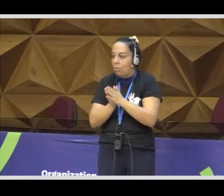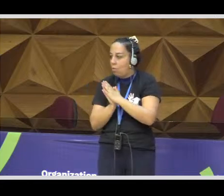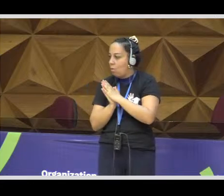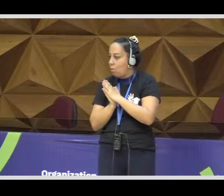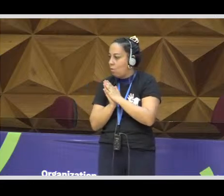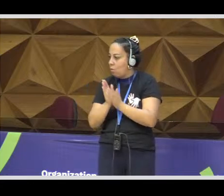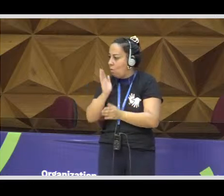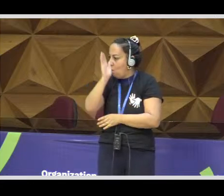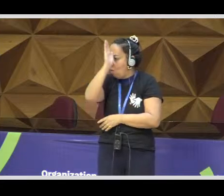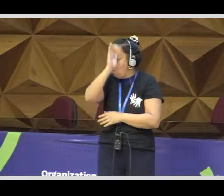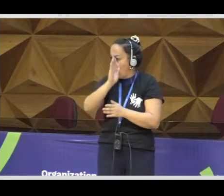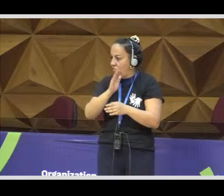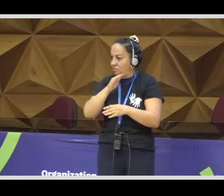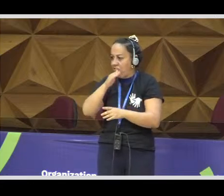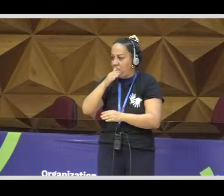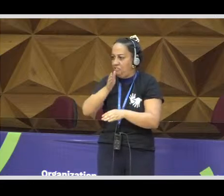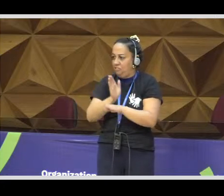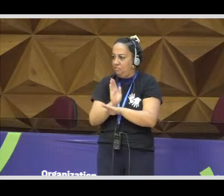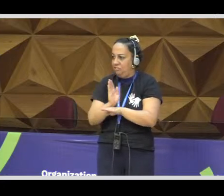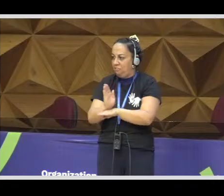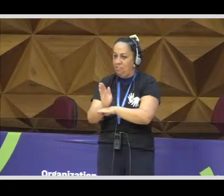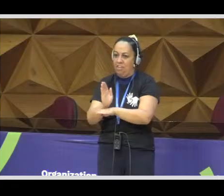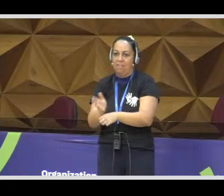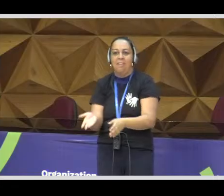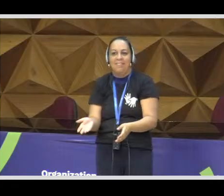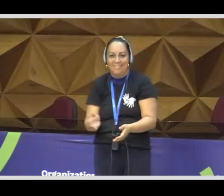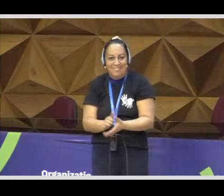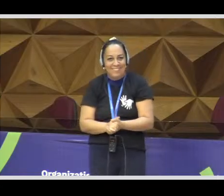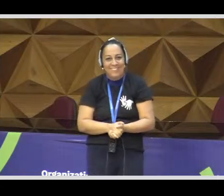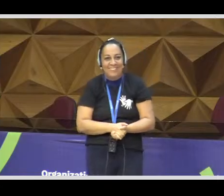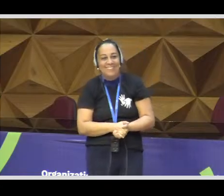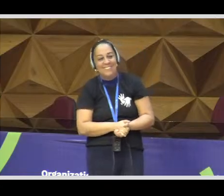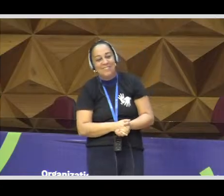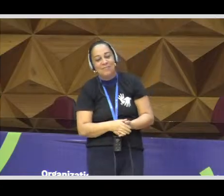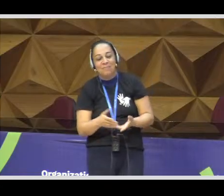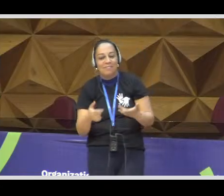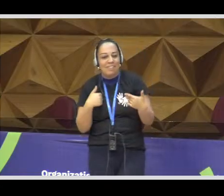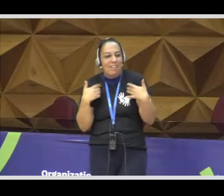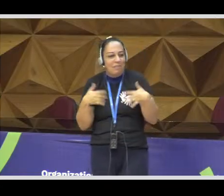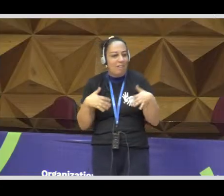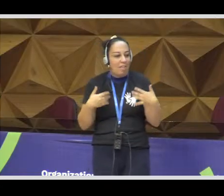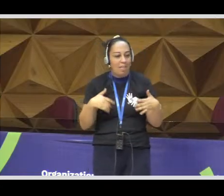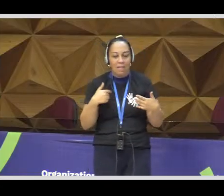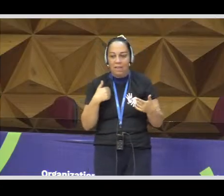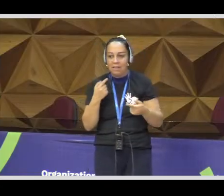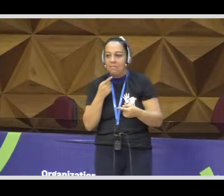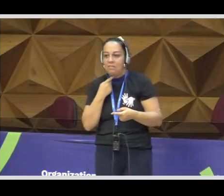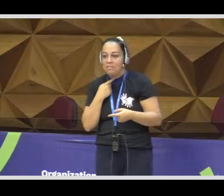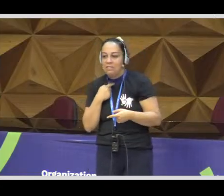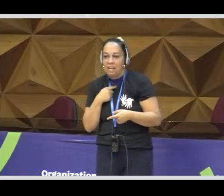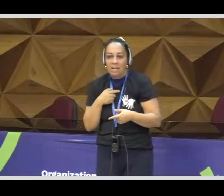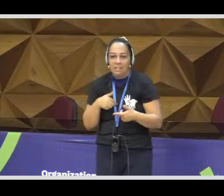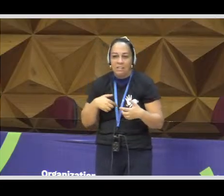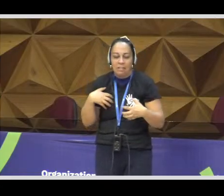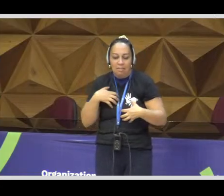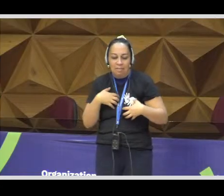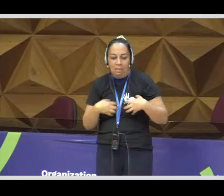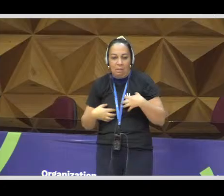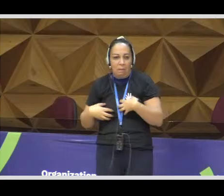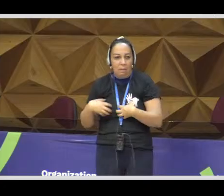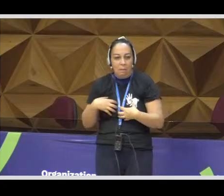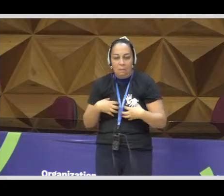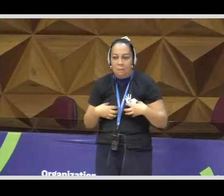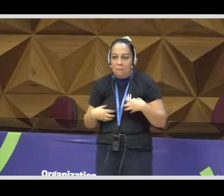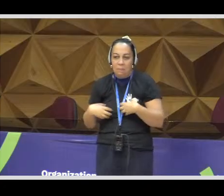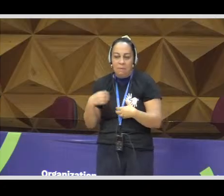is also motion sickness. So a lot of people get motion sickness right now. If you're reading a book, what's in a car, my youngest